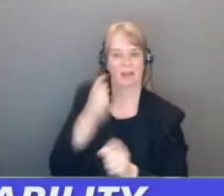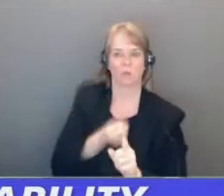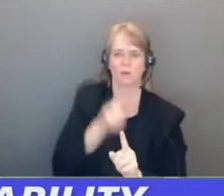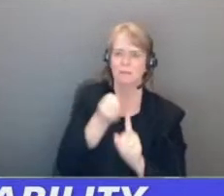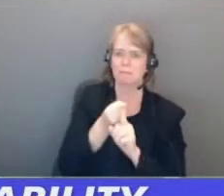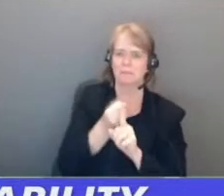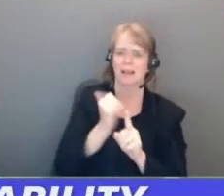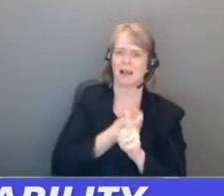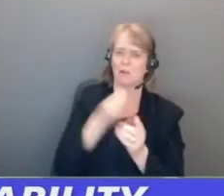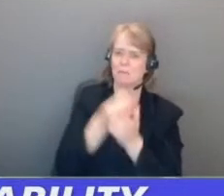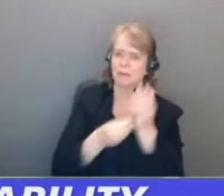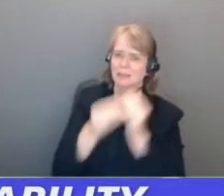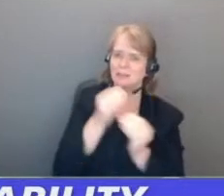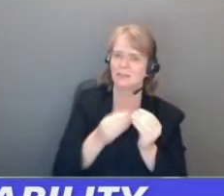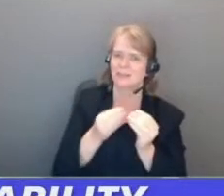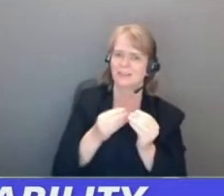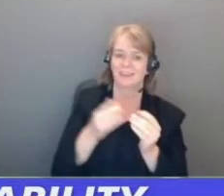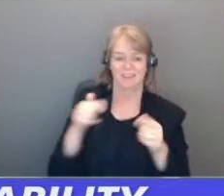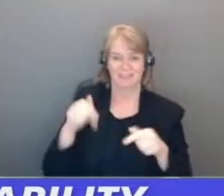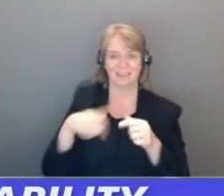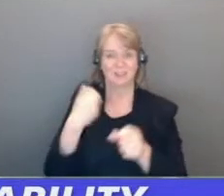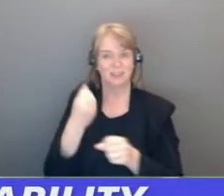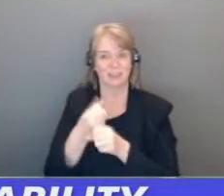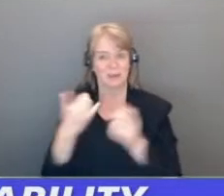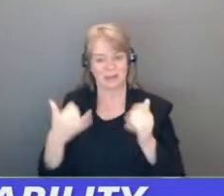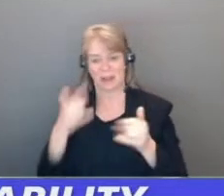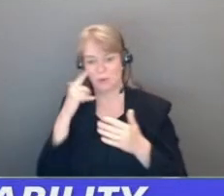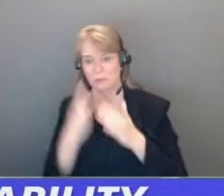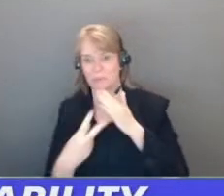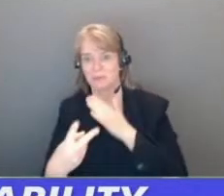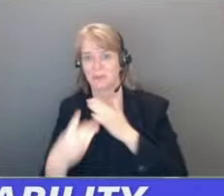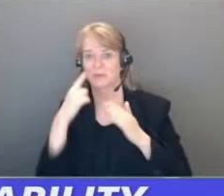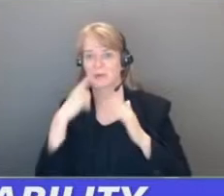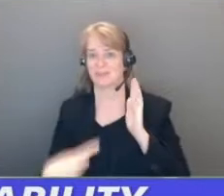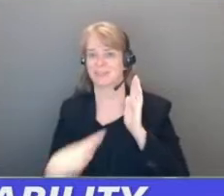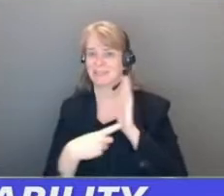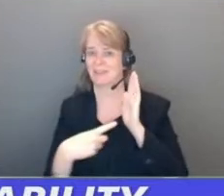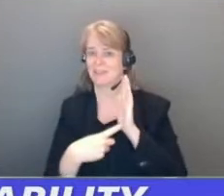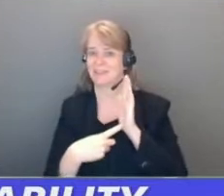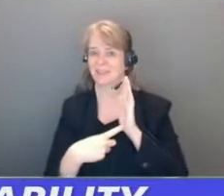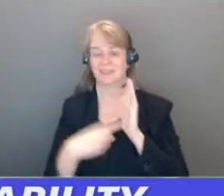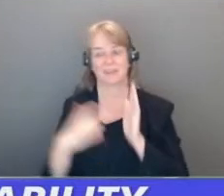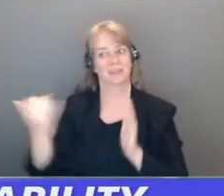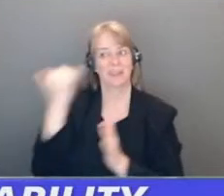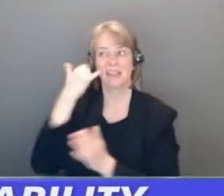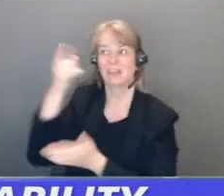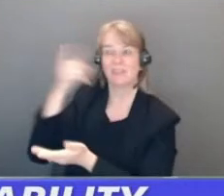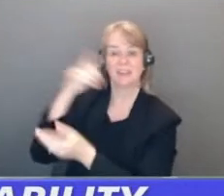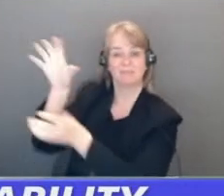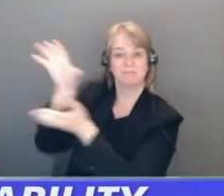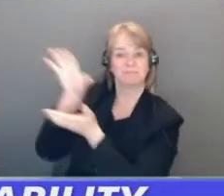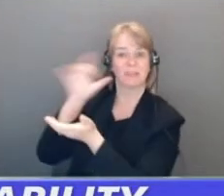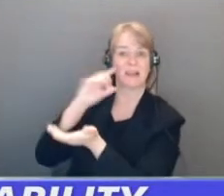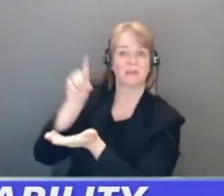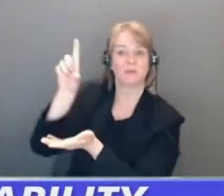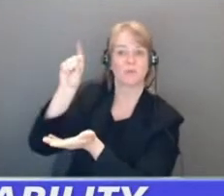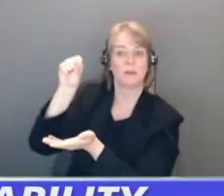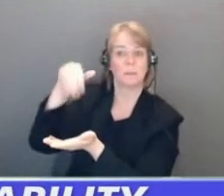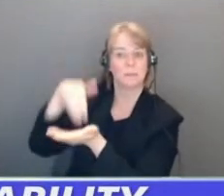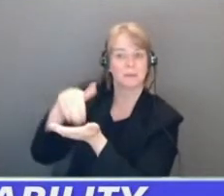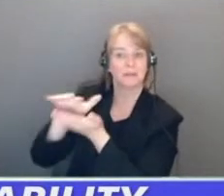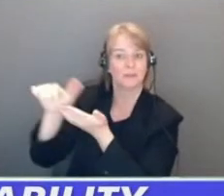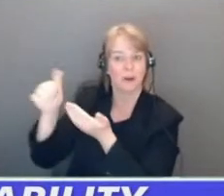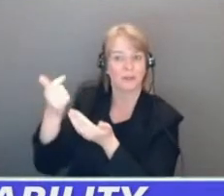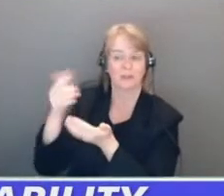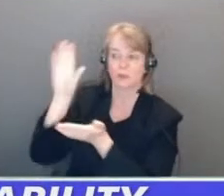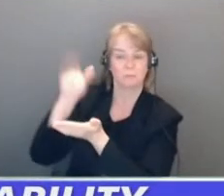a deficit at the end of this year, projected deficit, if we had that $20 million from the province that was promised. And hydro rates would